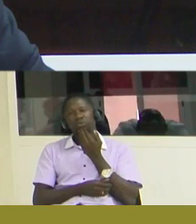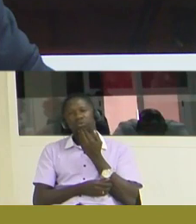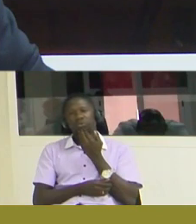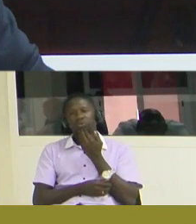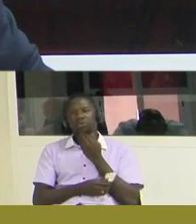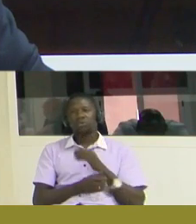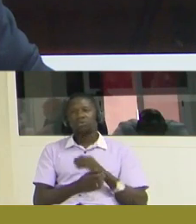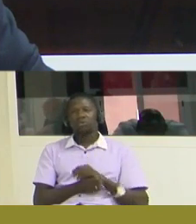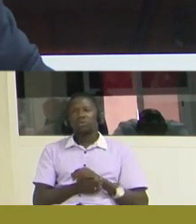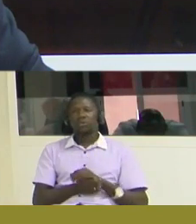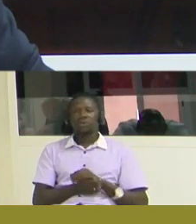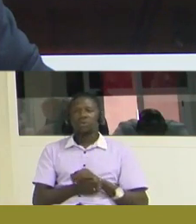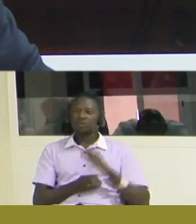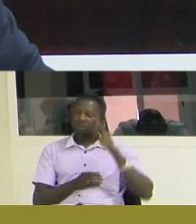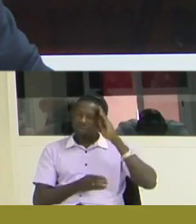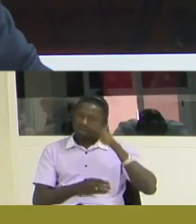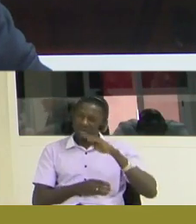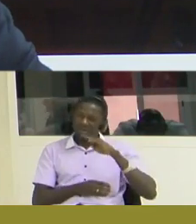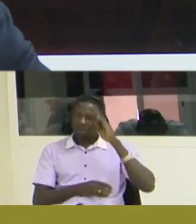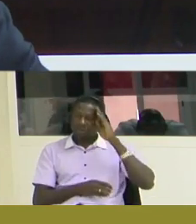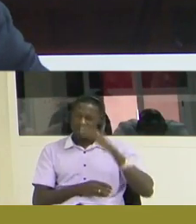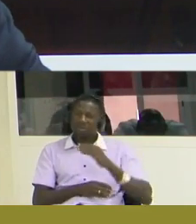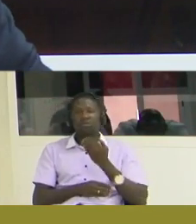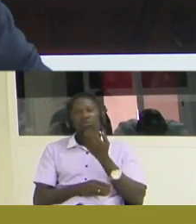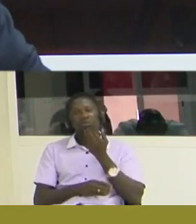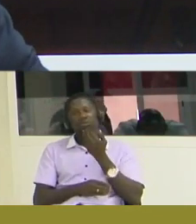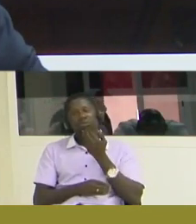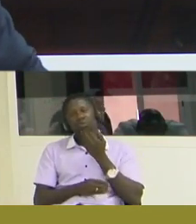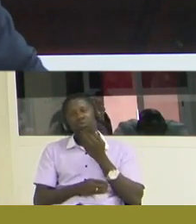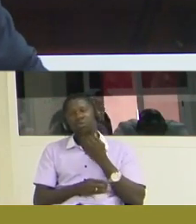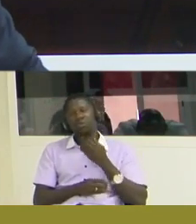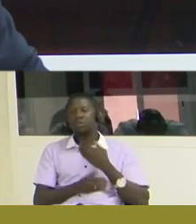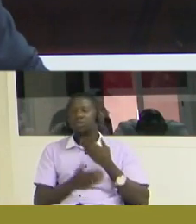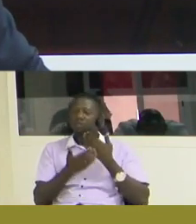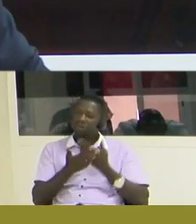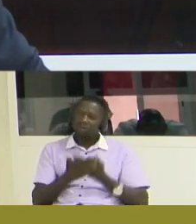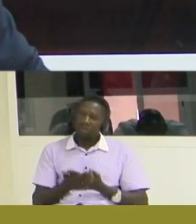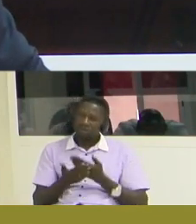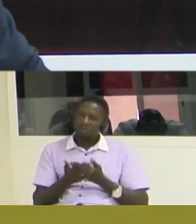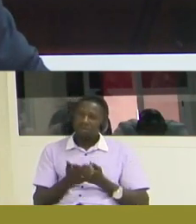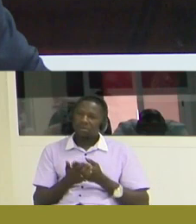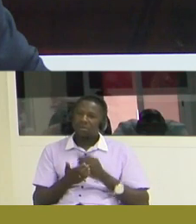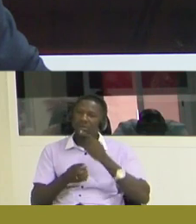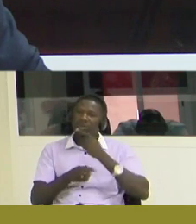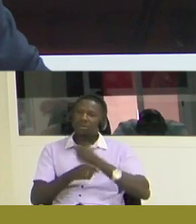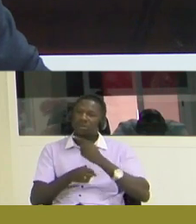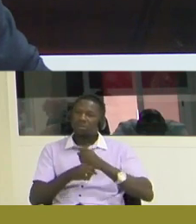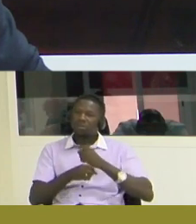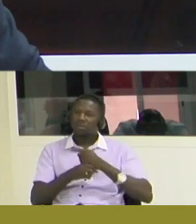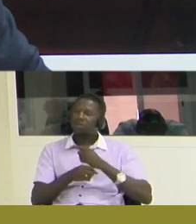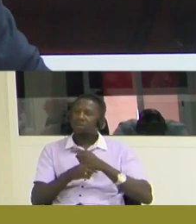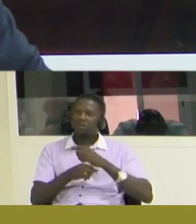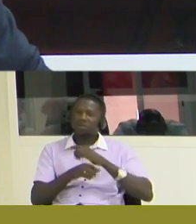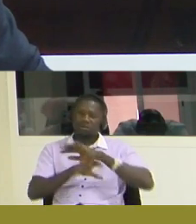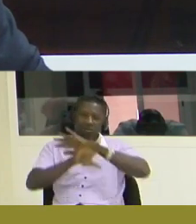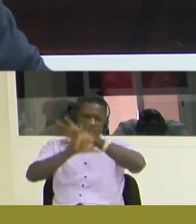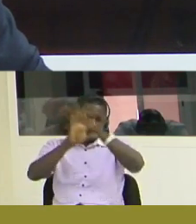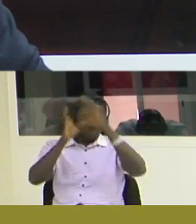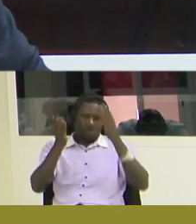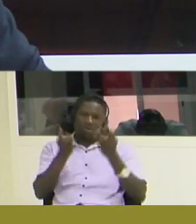DJ galue Dean Yong Hwa room yep music on you see Lynn def